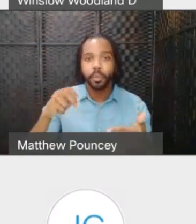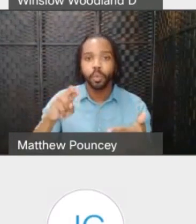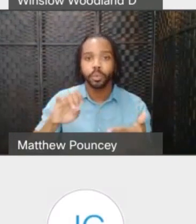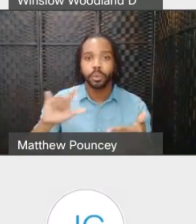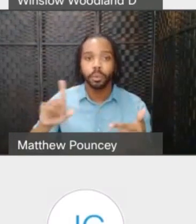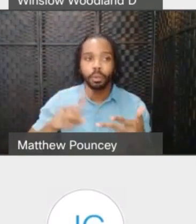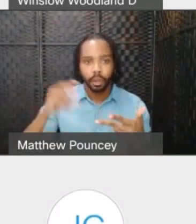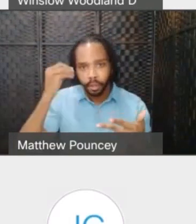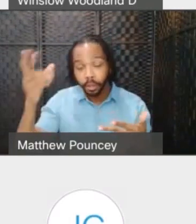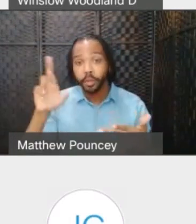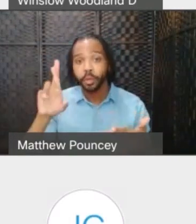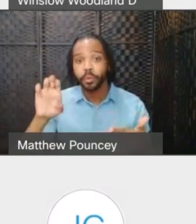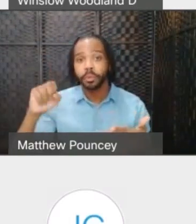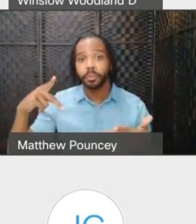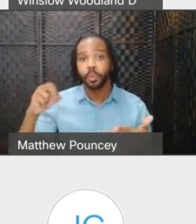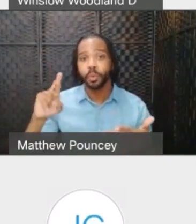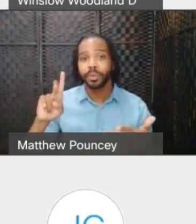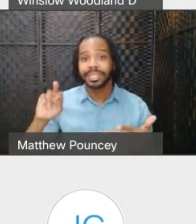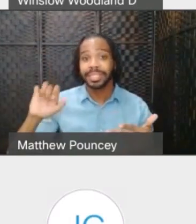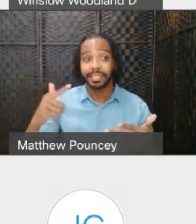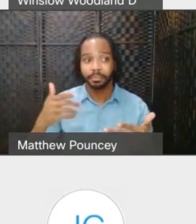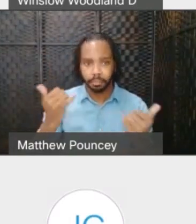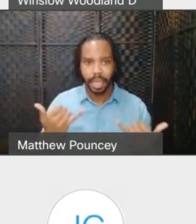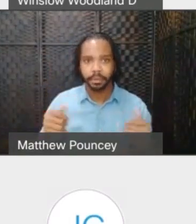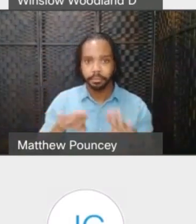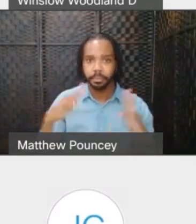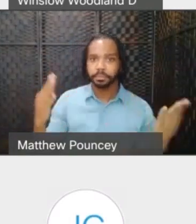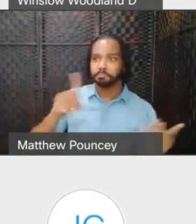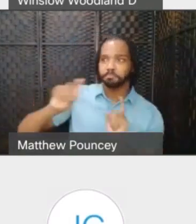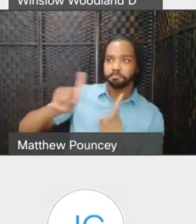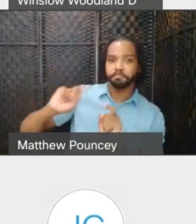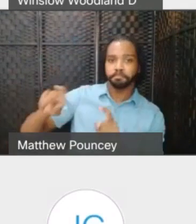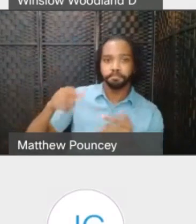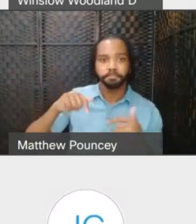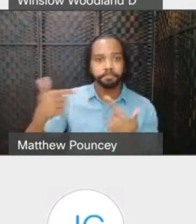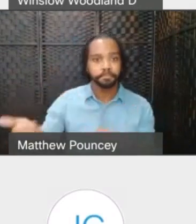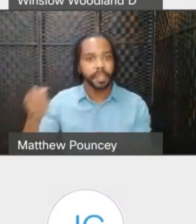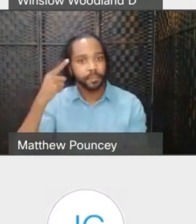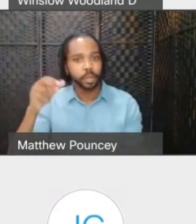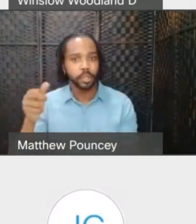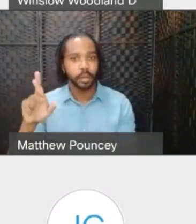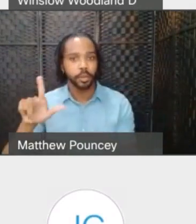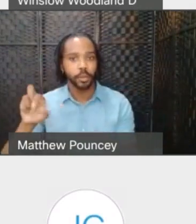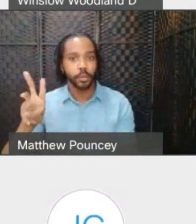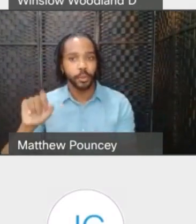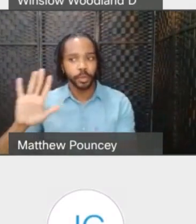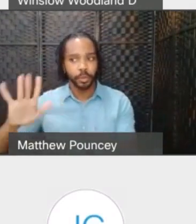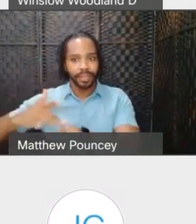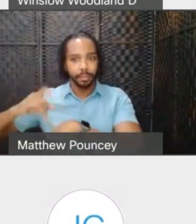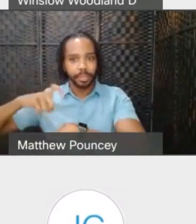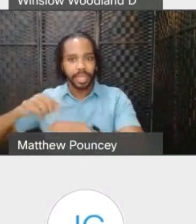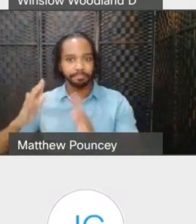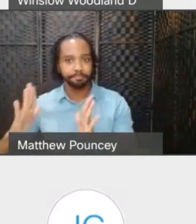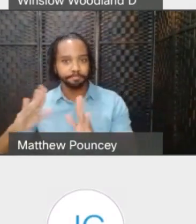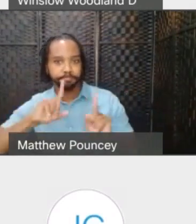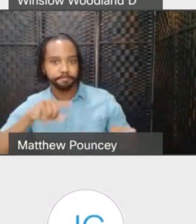and those issues, if you could ask those now so that Dr. Lewis can respond to them in the time that she has available with us. So thanks